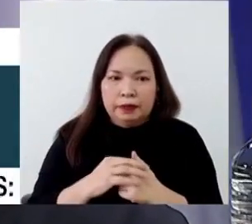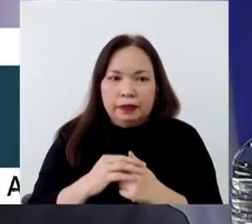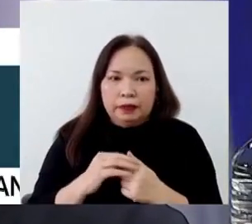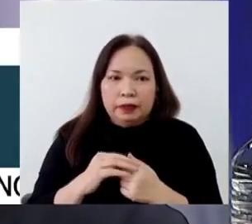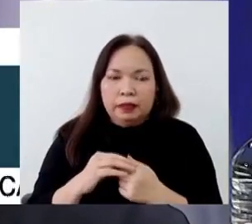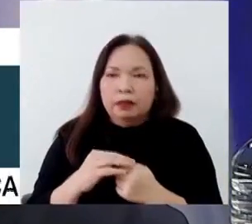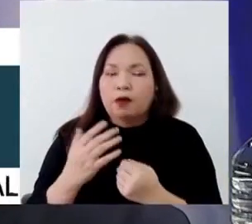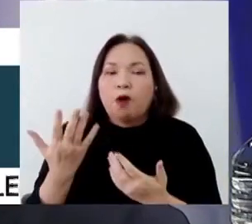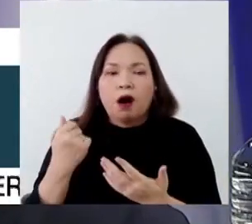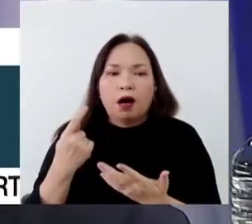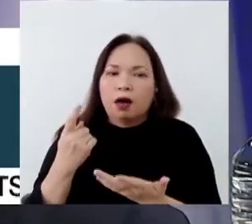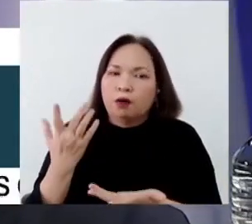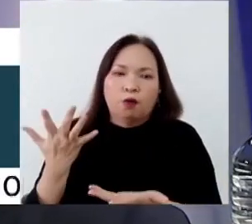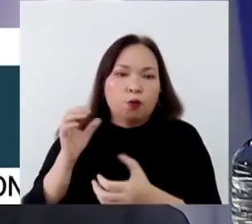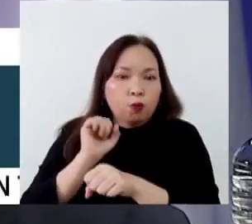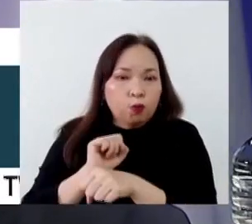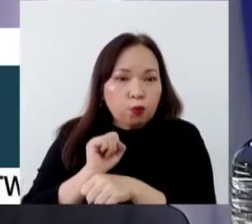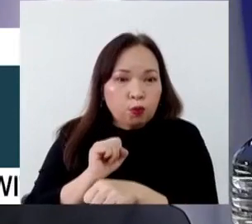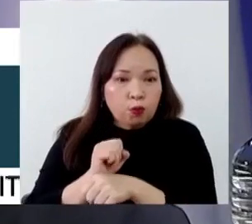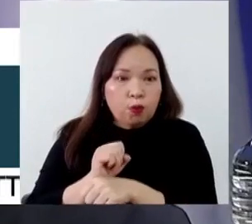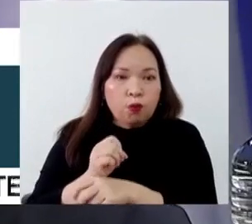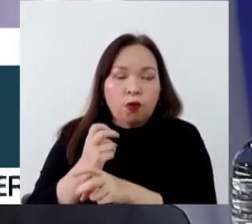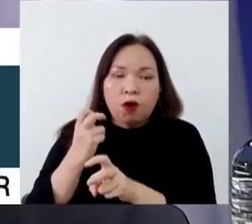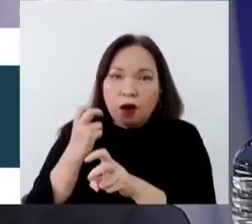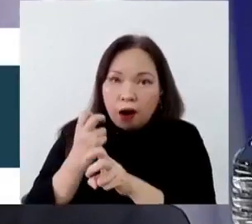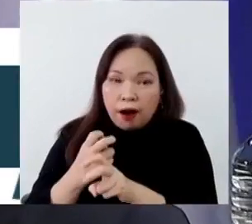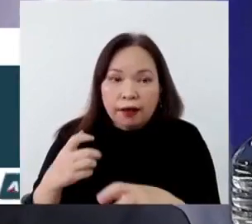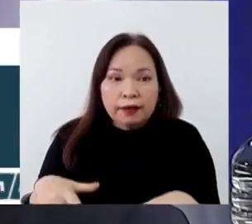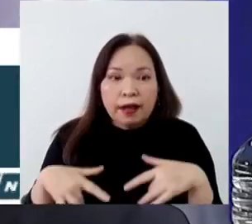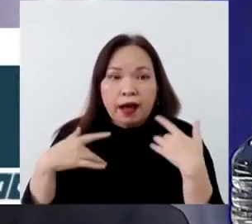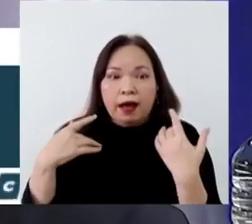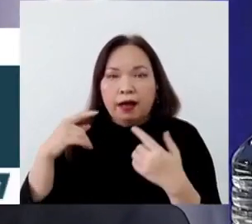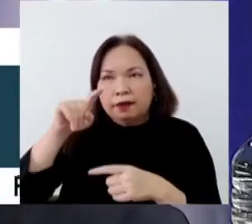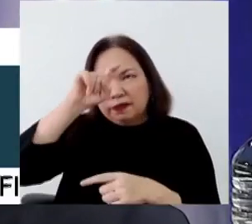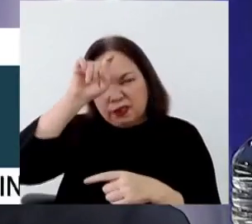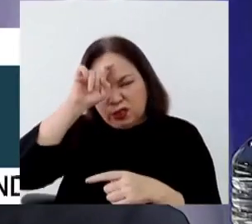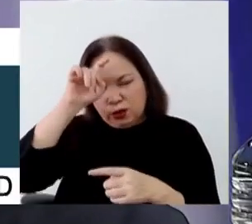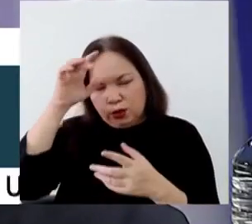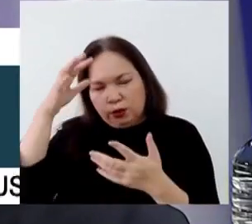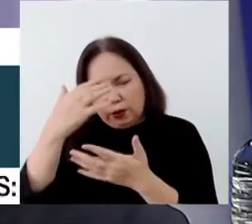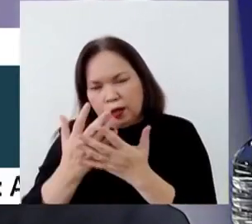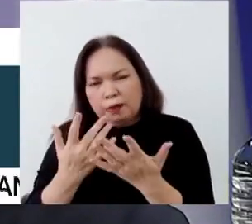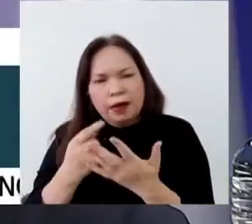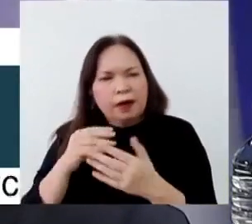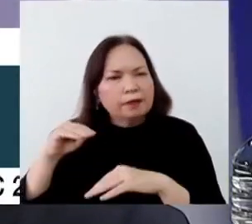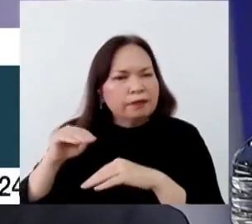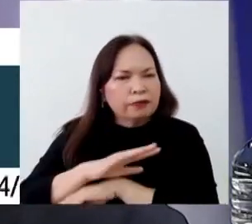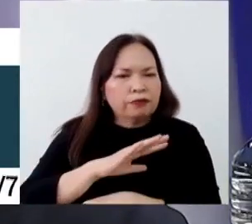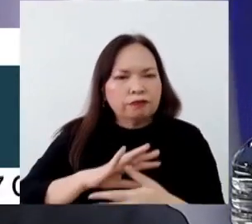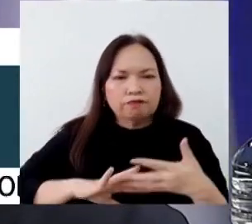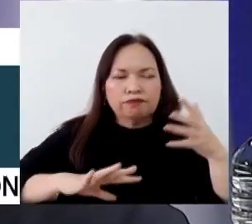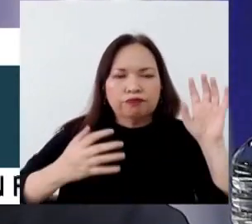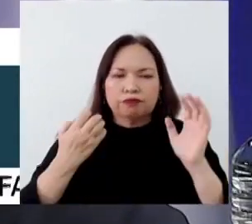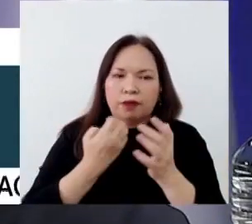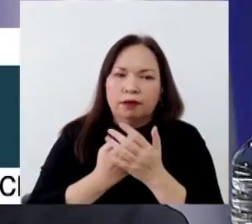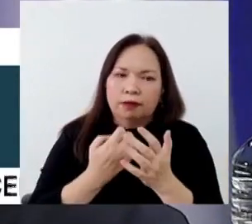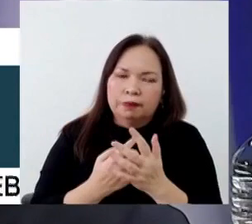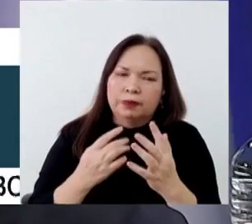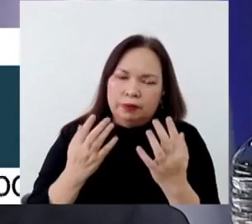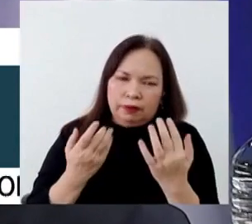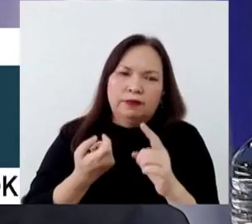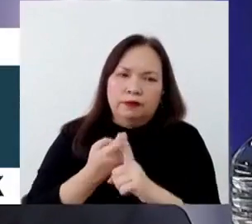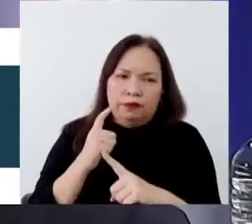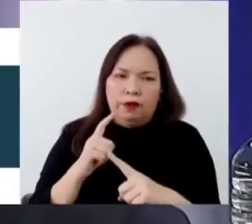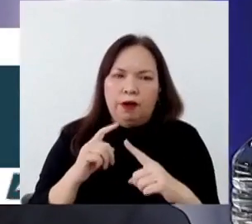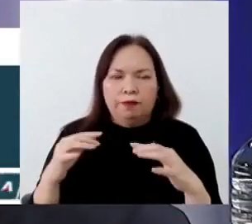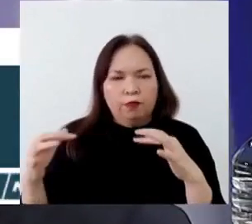they lost their jobs or times are hard for them for economic reasons, therefore obviously aggravated by this